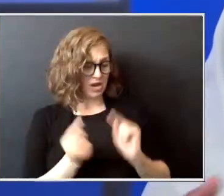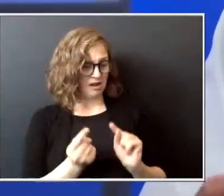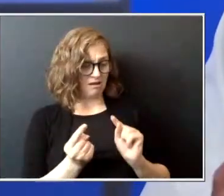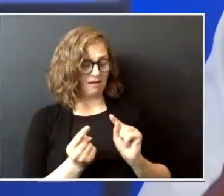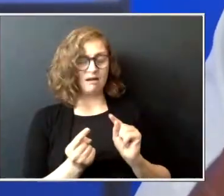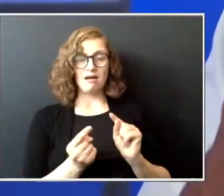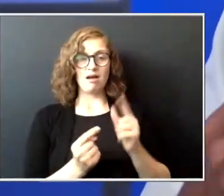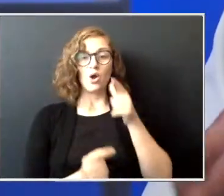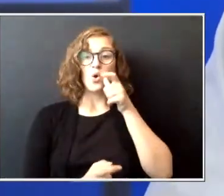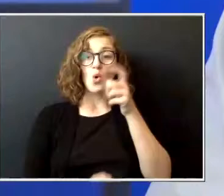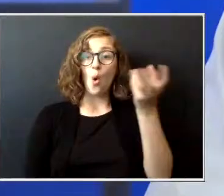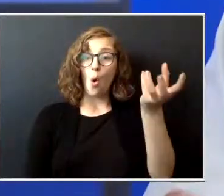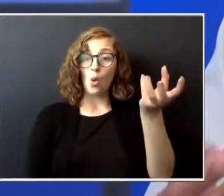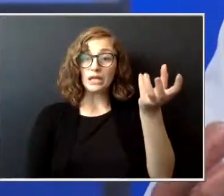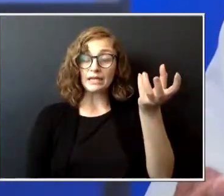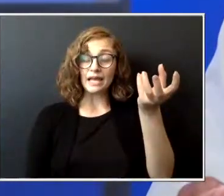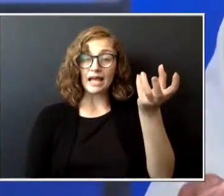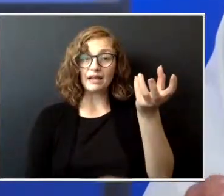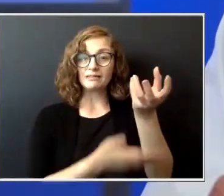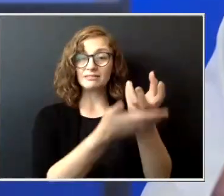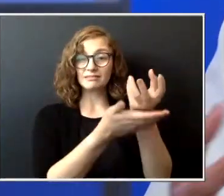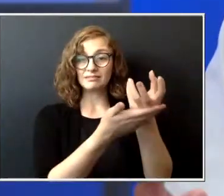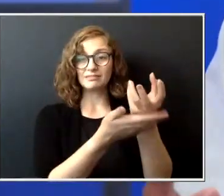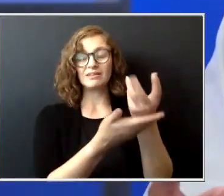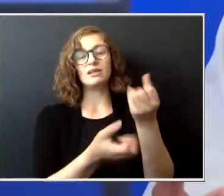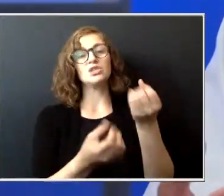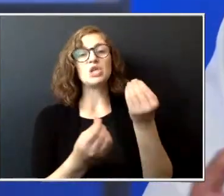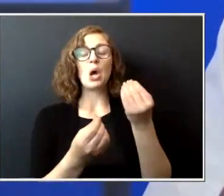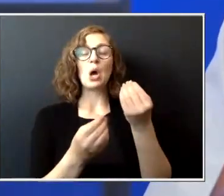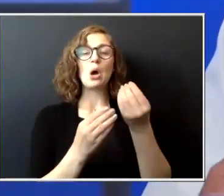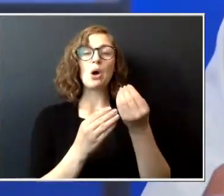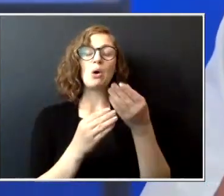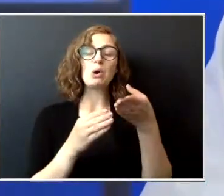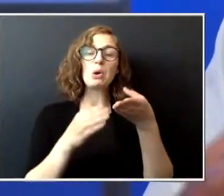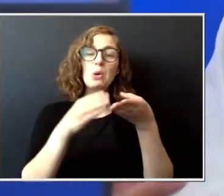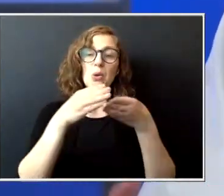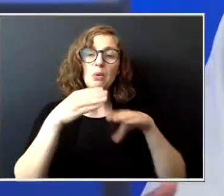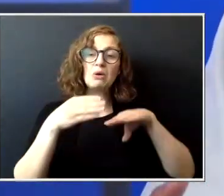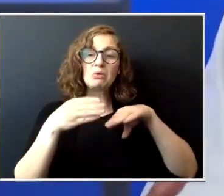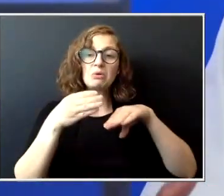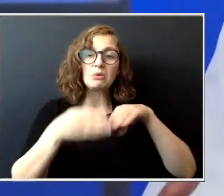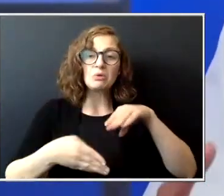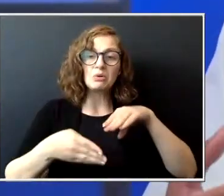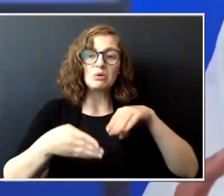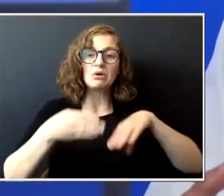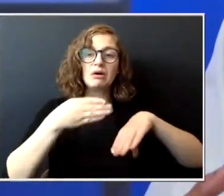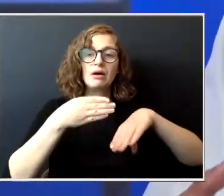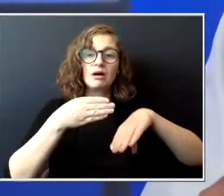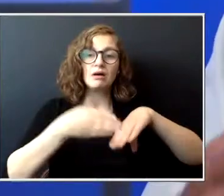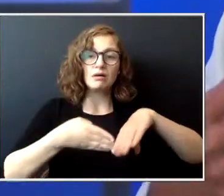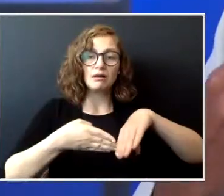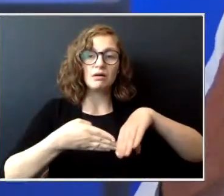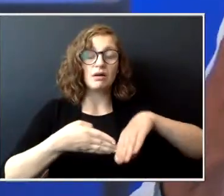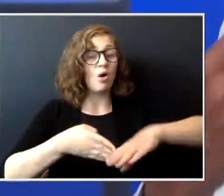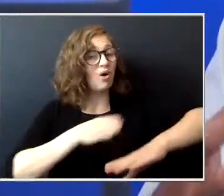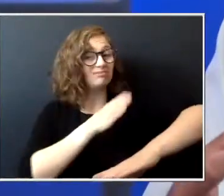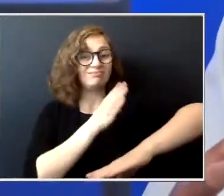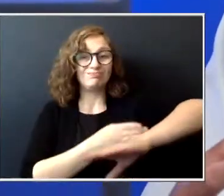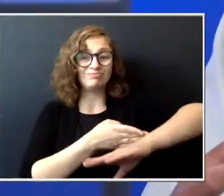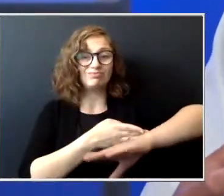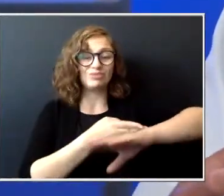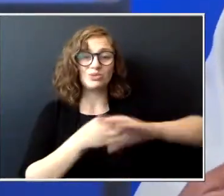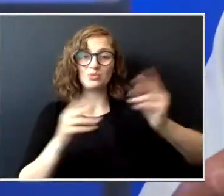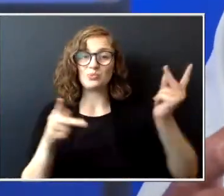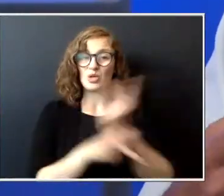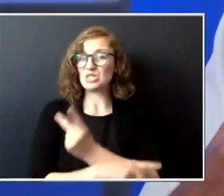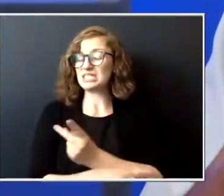hand. So losing kind of fingertips to whole finger, and worst is the whole hand, especially if it's a younger child. That explosive power